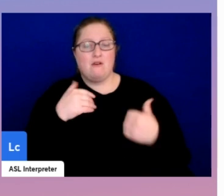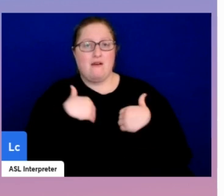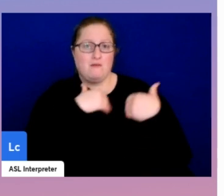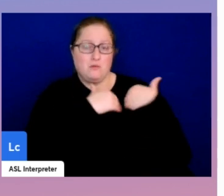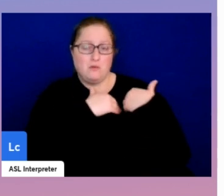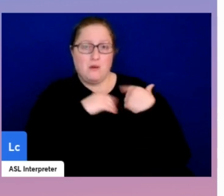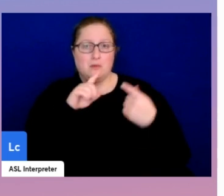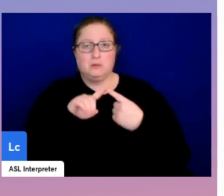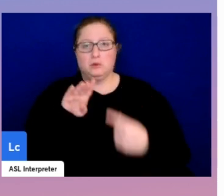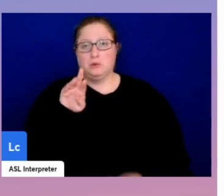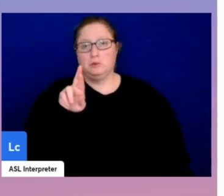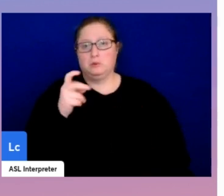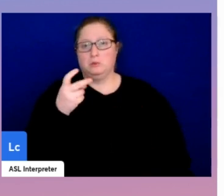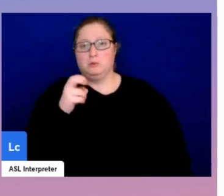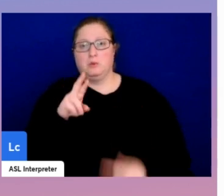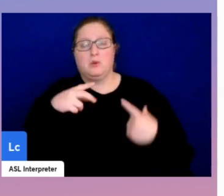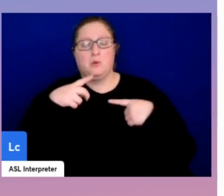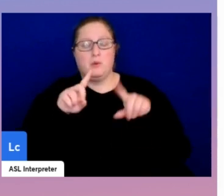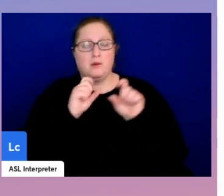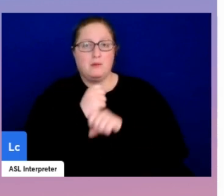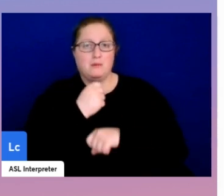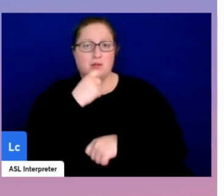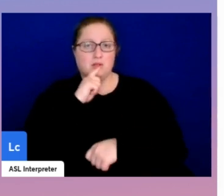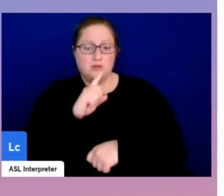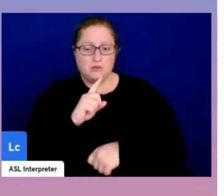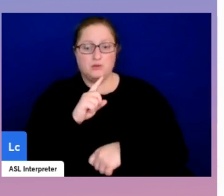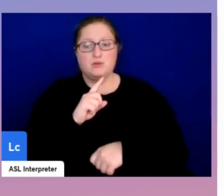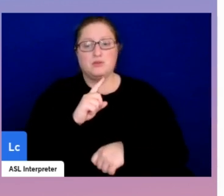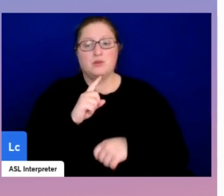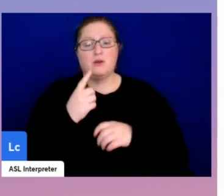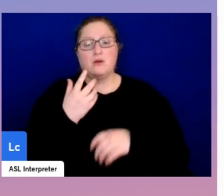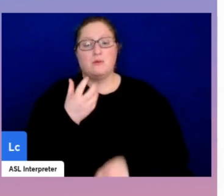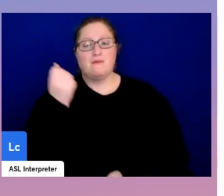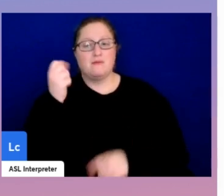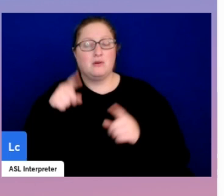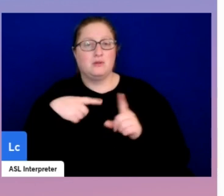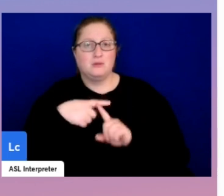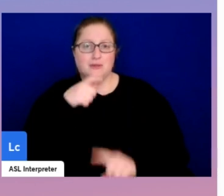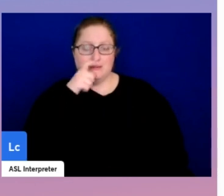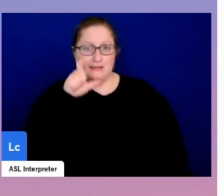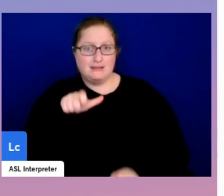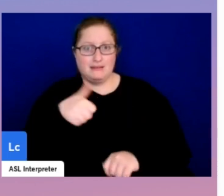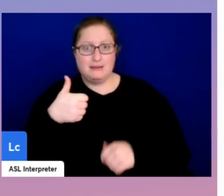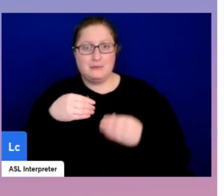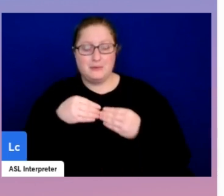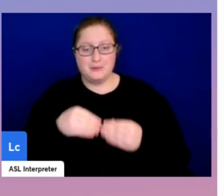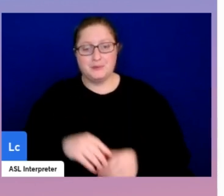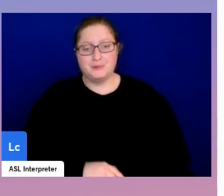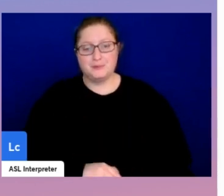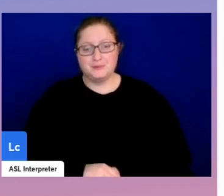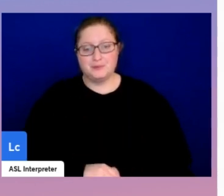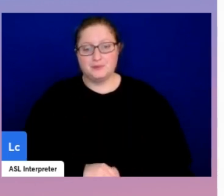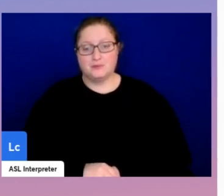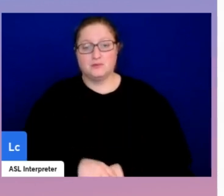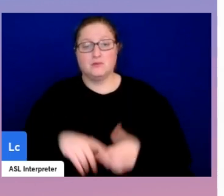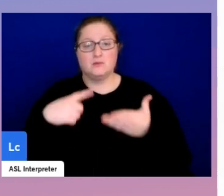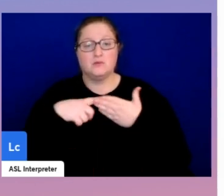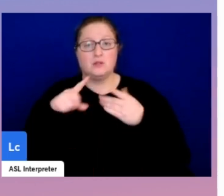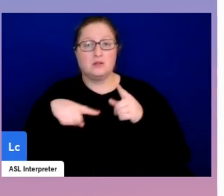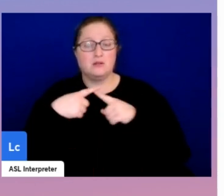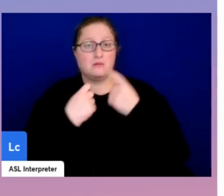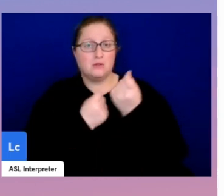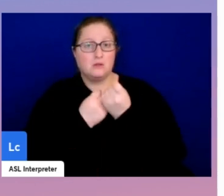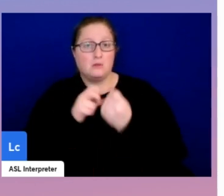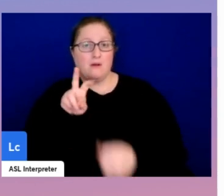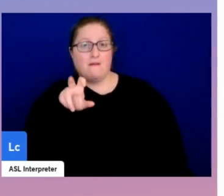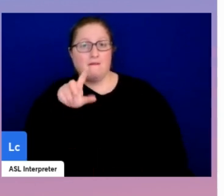those credentials while also ensuring that they are revoked when they're no longer needed. Now, when we talk about support, Vault